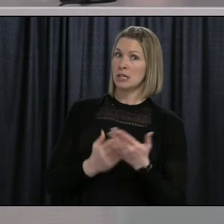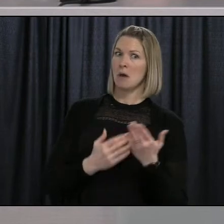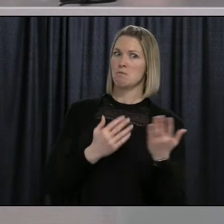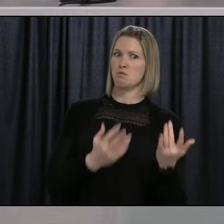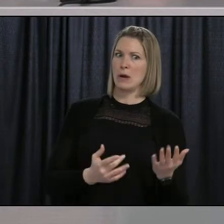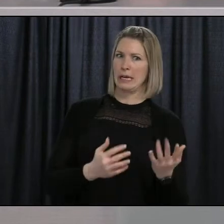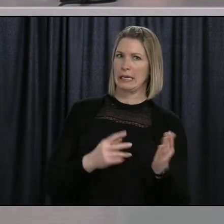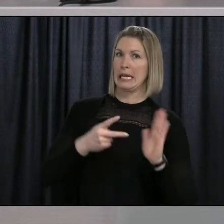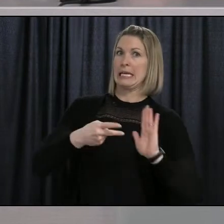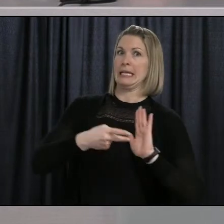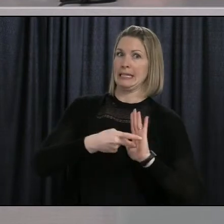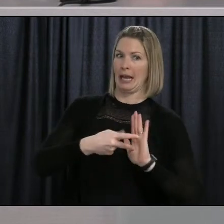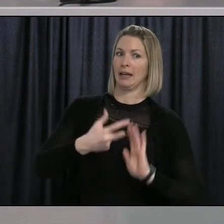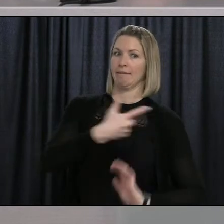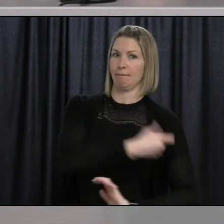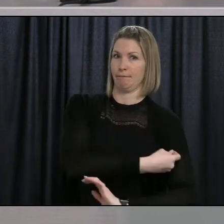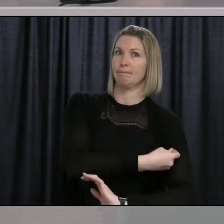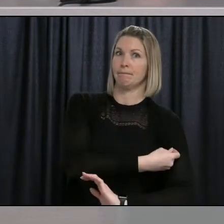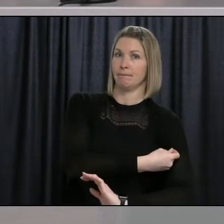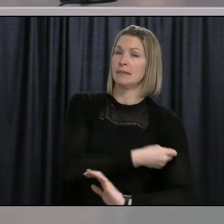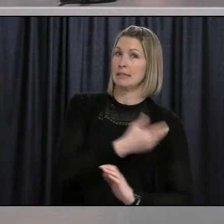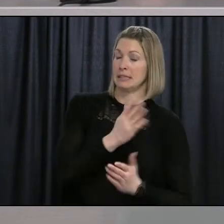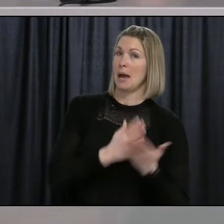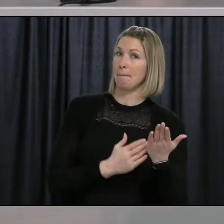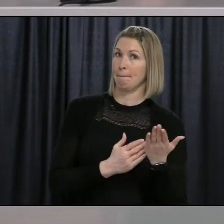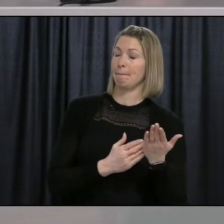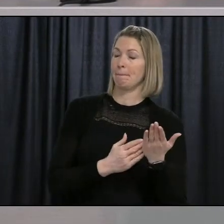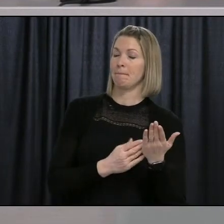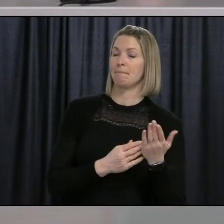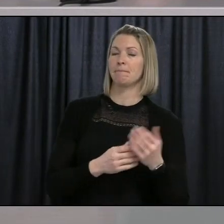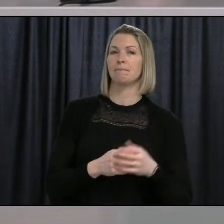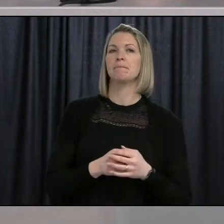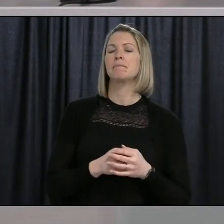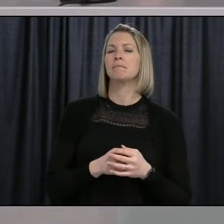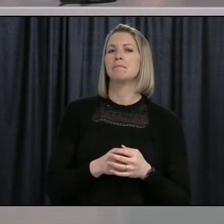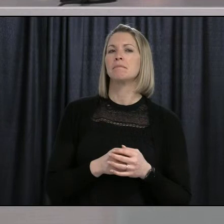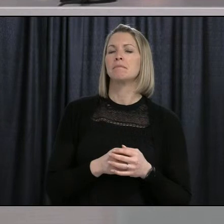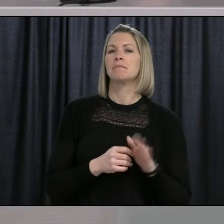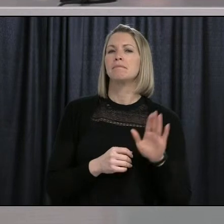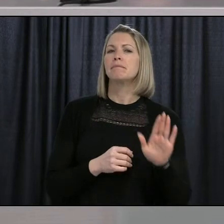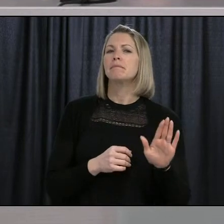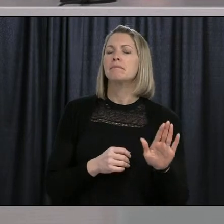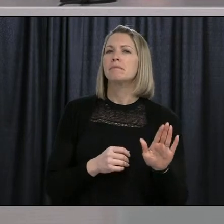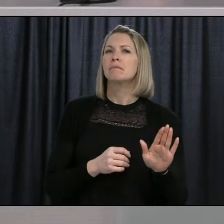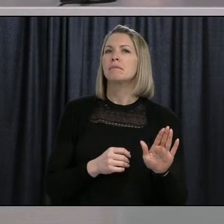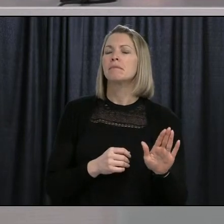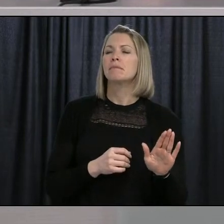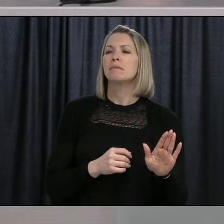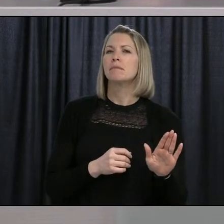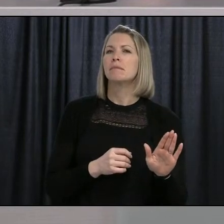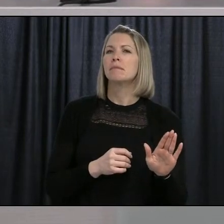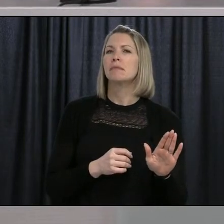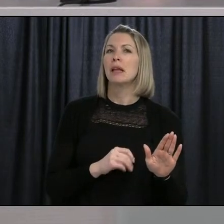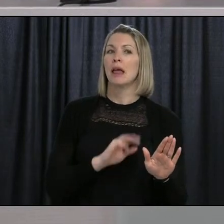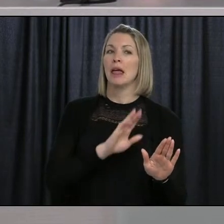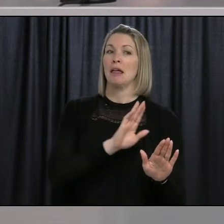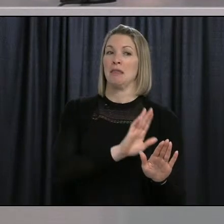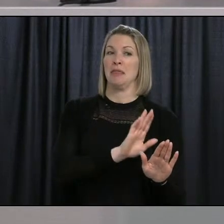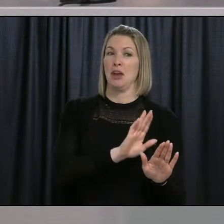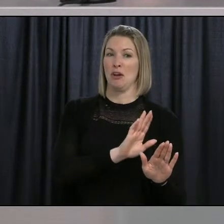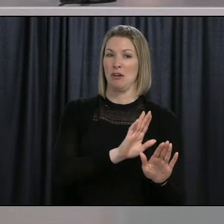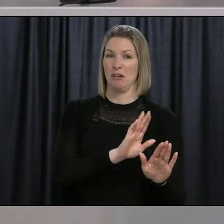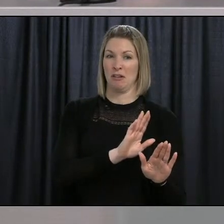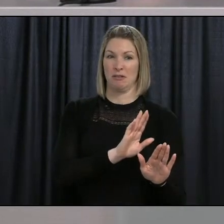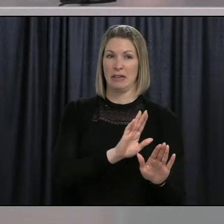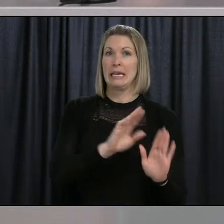dose and now they're in the queue waiting, are they going to be, are we extending their